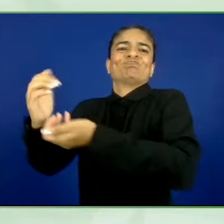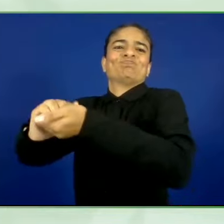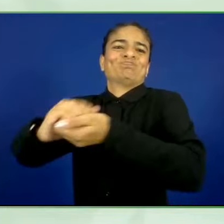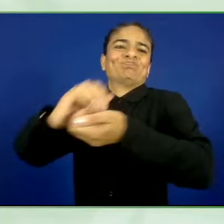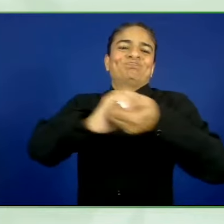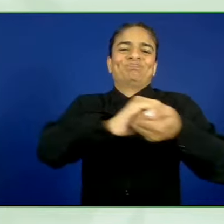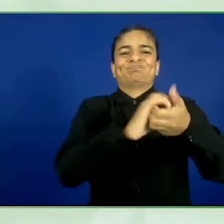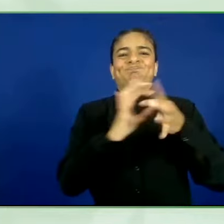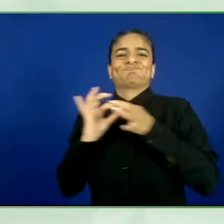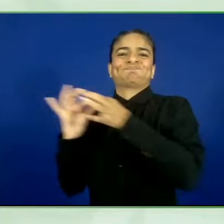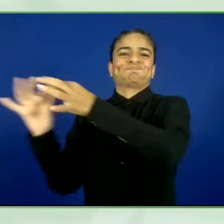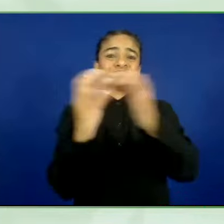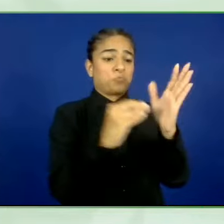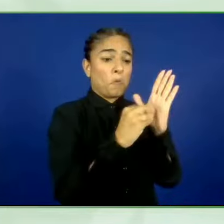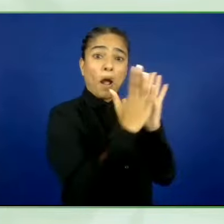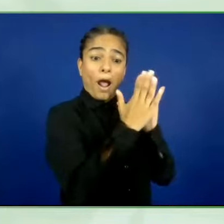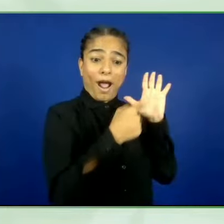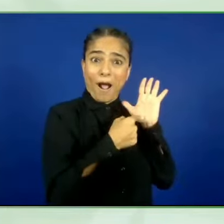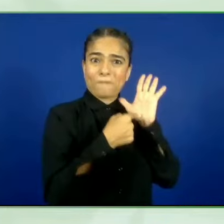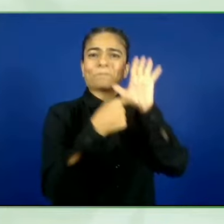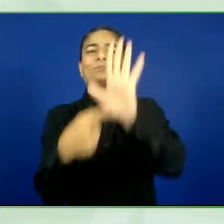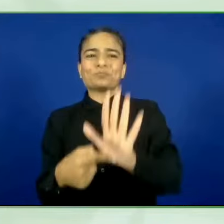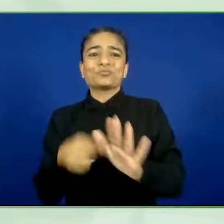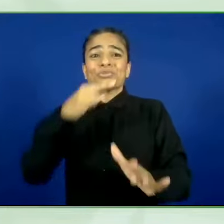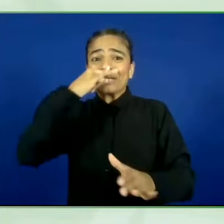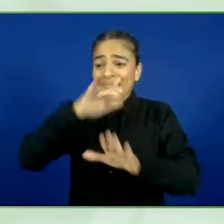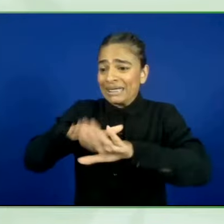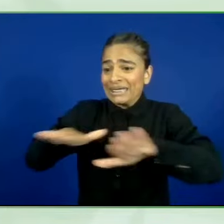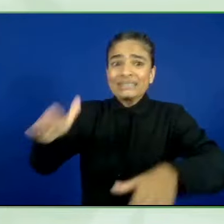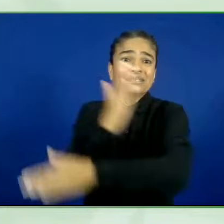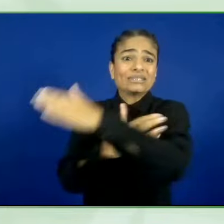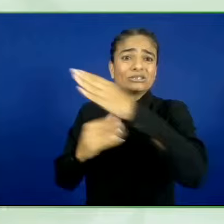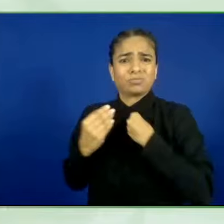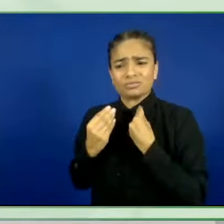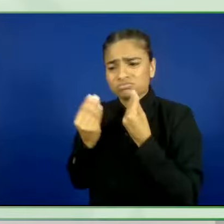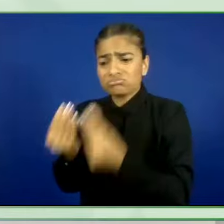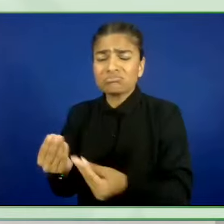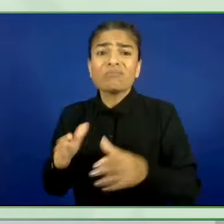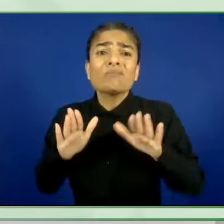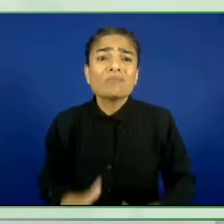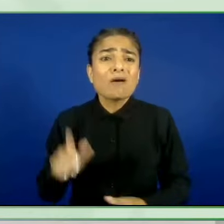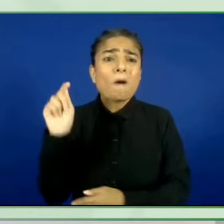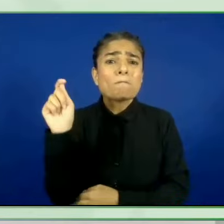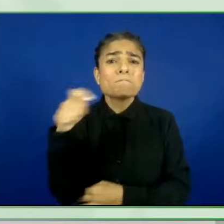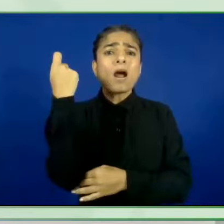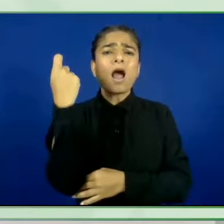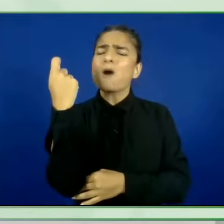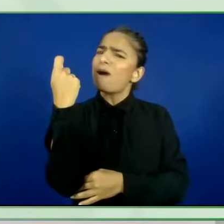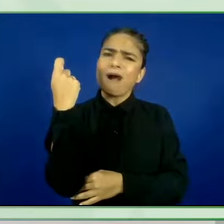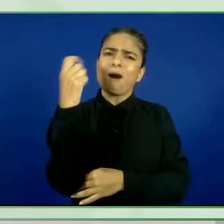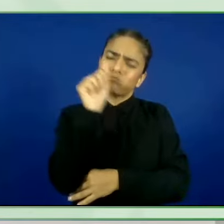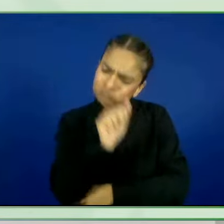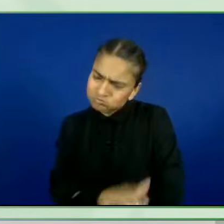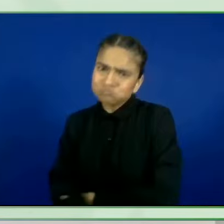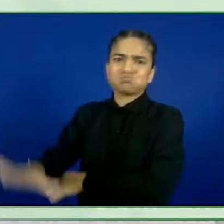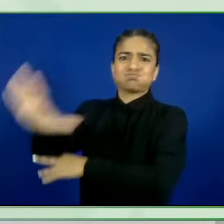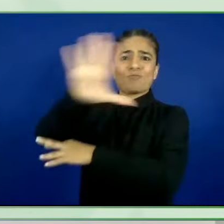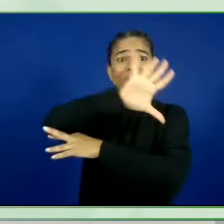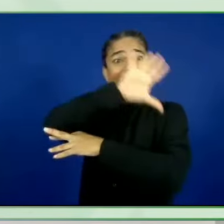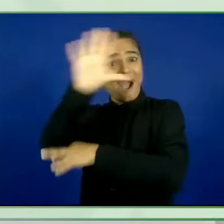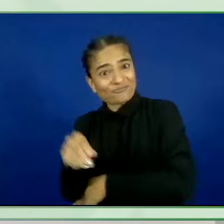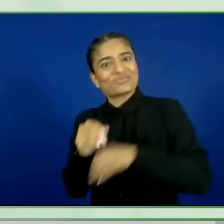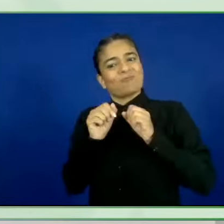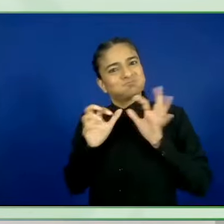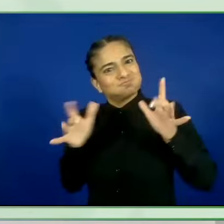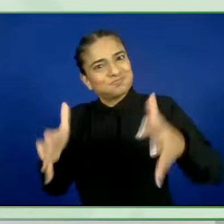with disabilities, not just in Malawi, not just in Africa, but across the globe. Great, what a great ambition, and keep that ambition up,